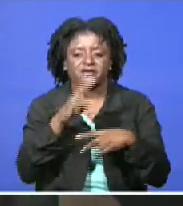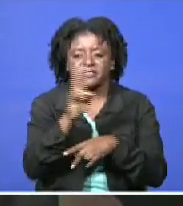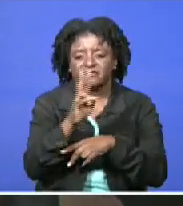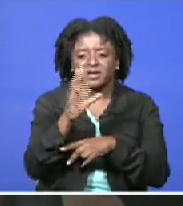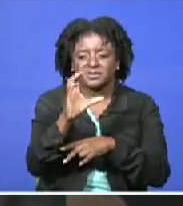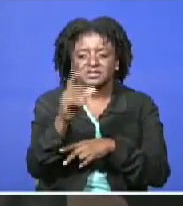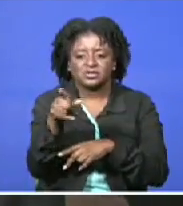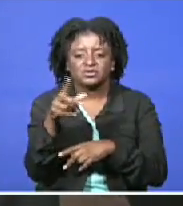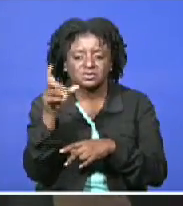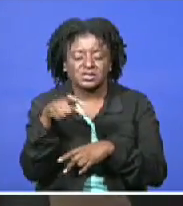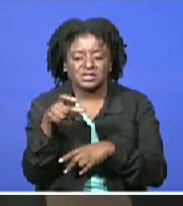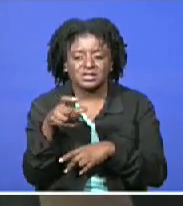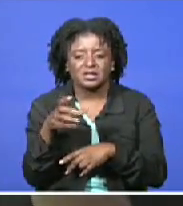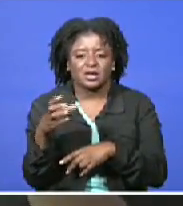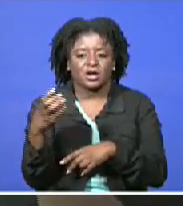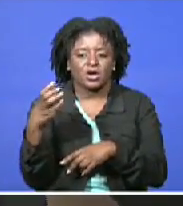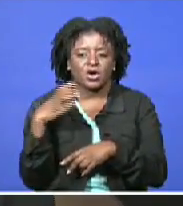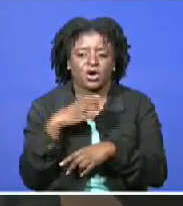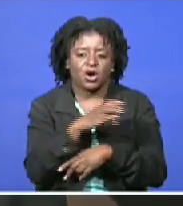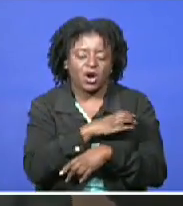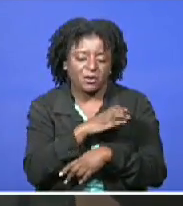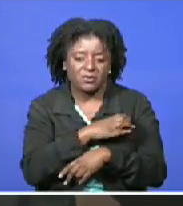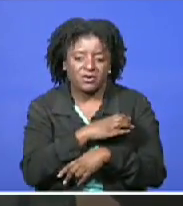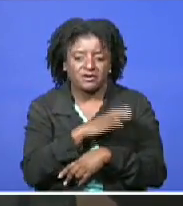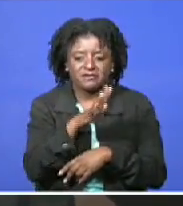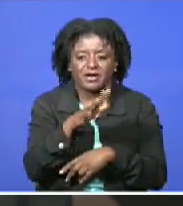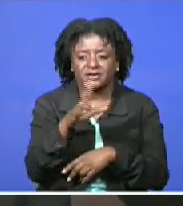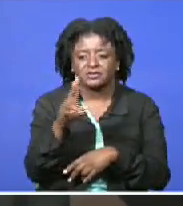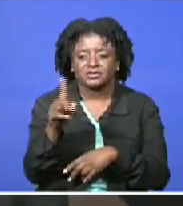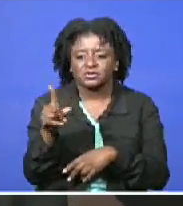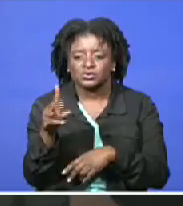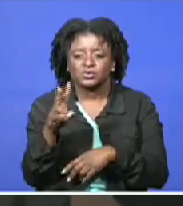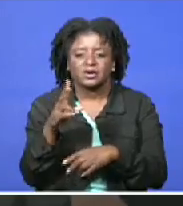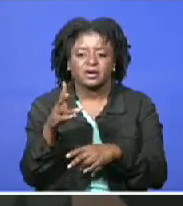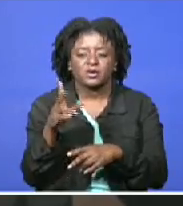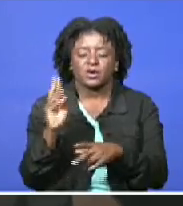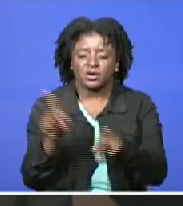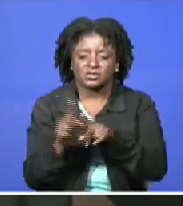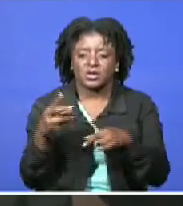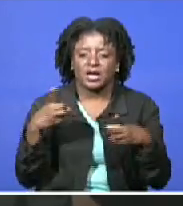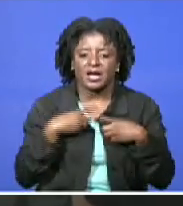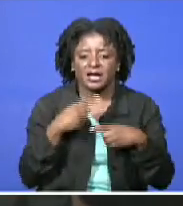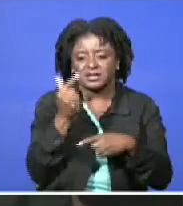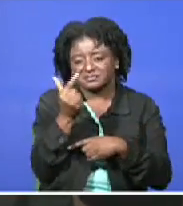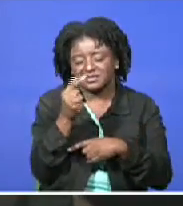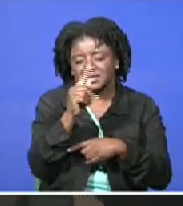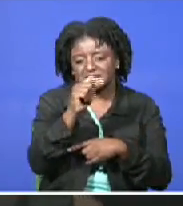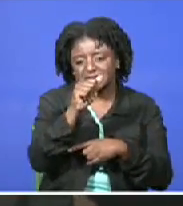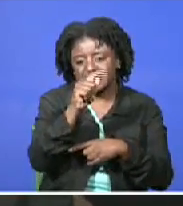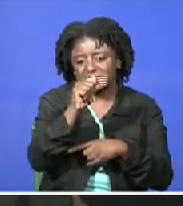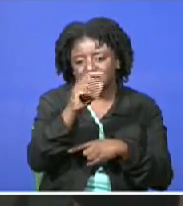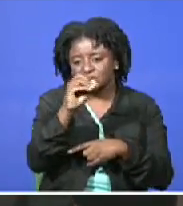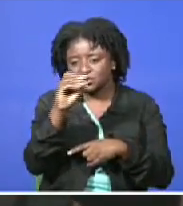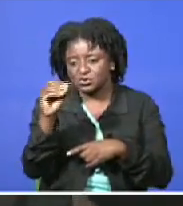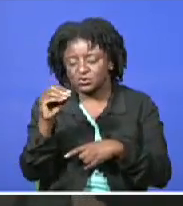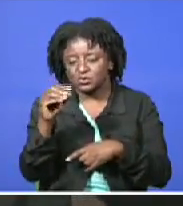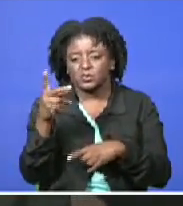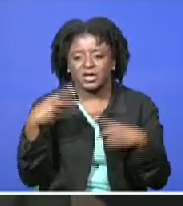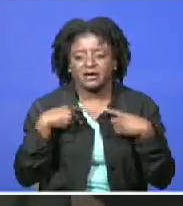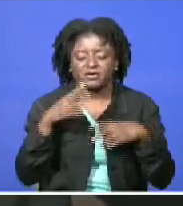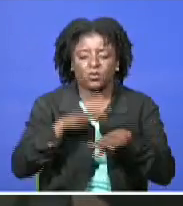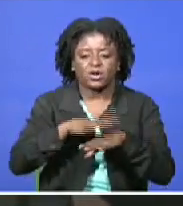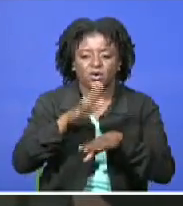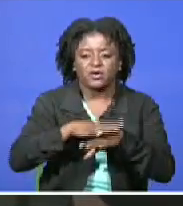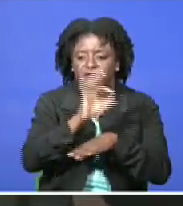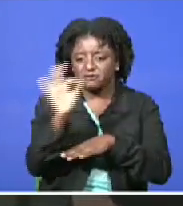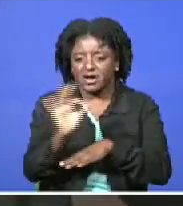couple 3-5 major from the police force band. And we also had a mini tattoo in the community. We have one on Friday, which will be at Fox Hill. So we want you all to